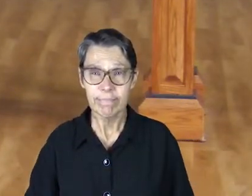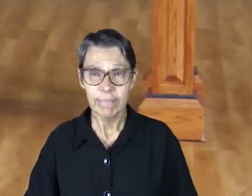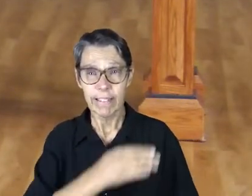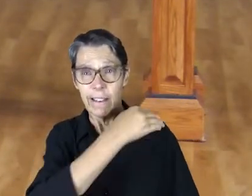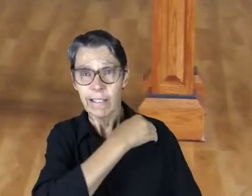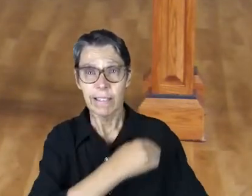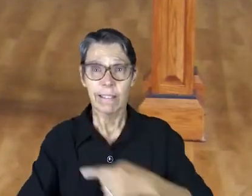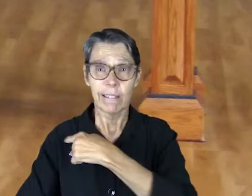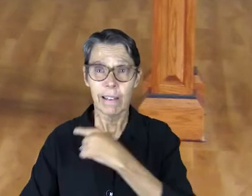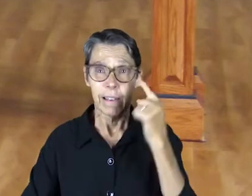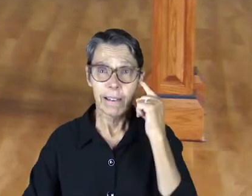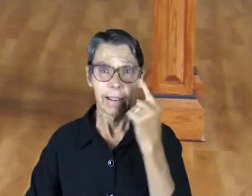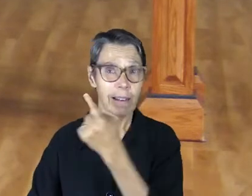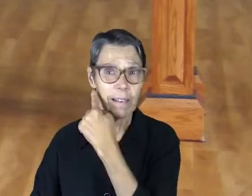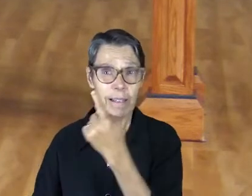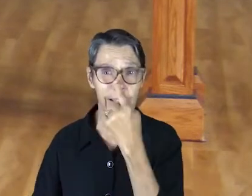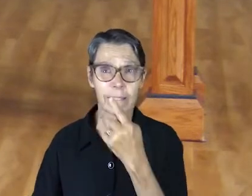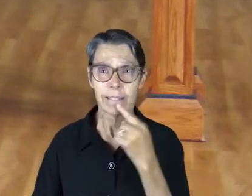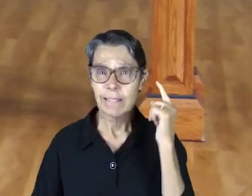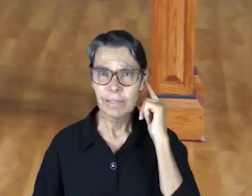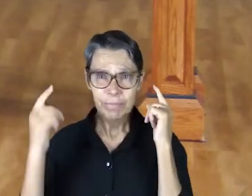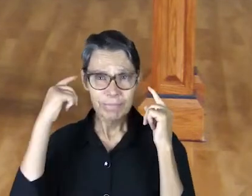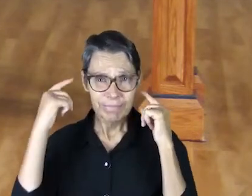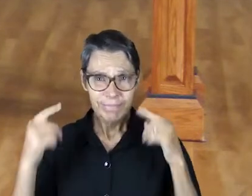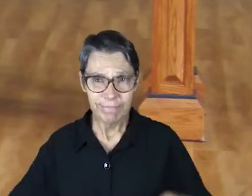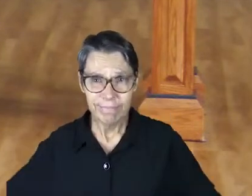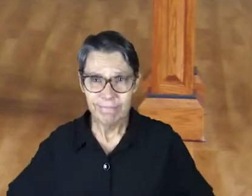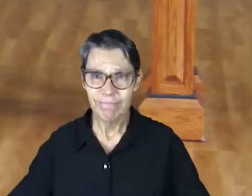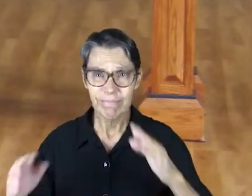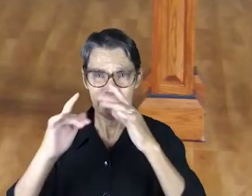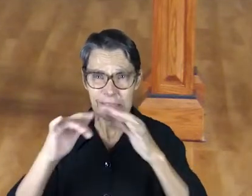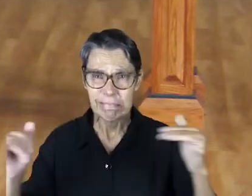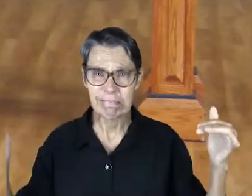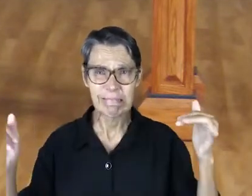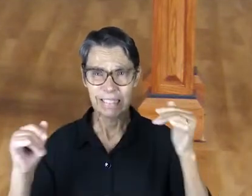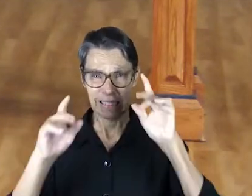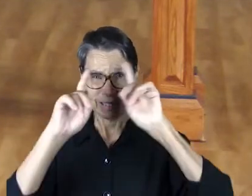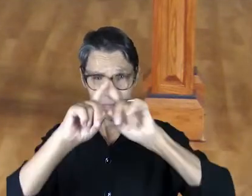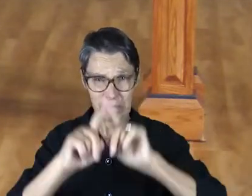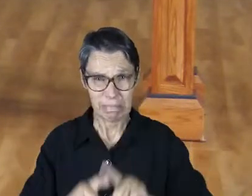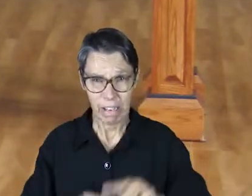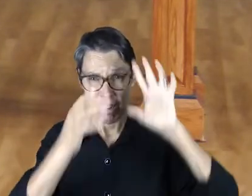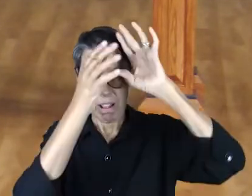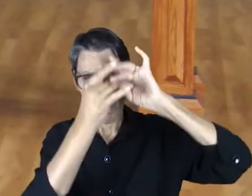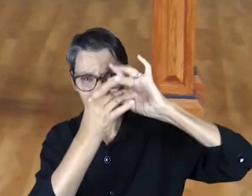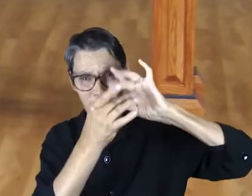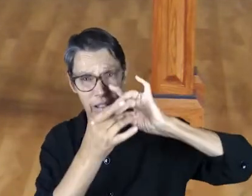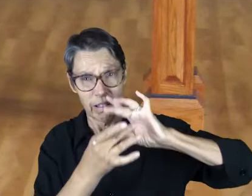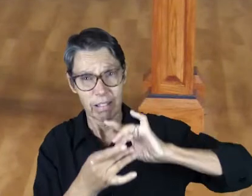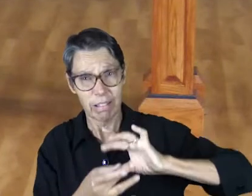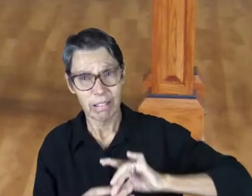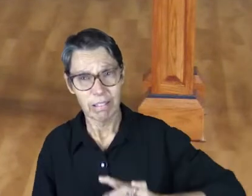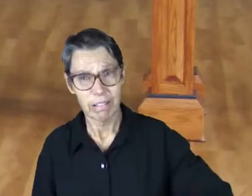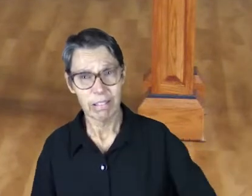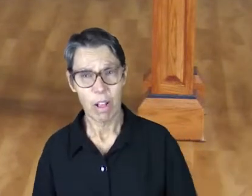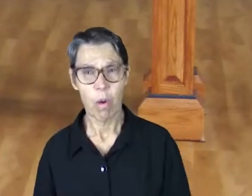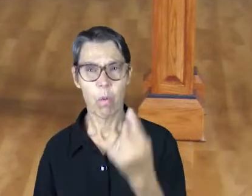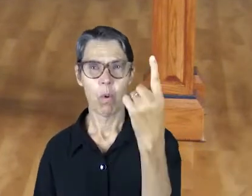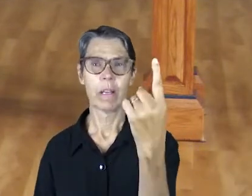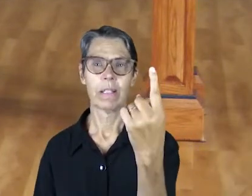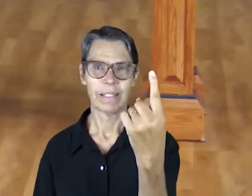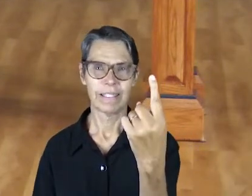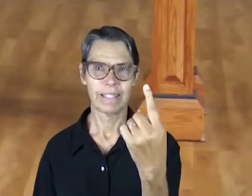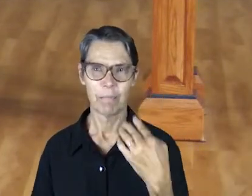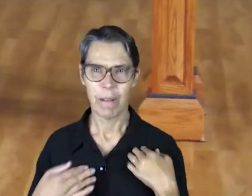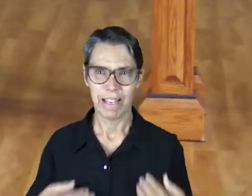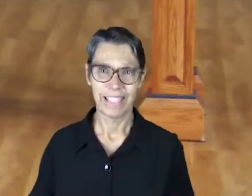members, so all the members, even though many, are one body. So it is with Christ